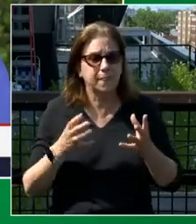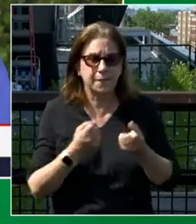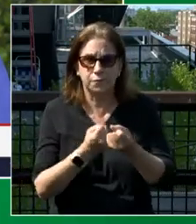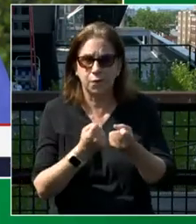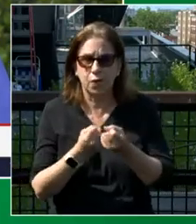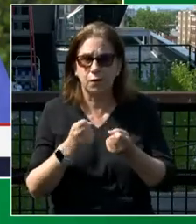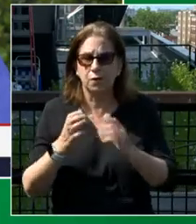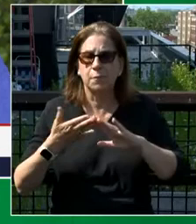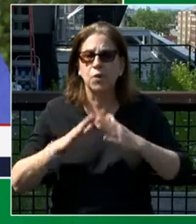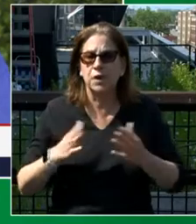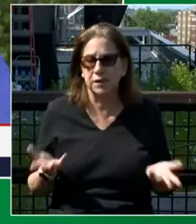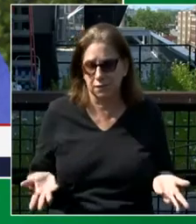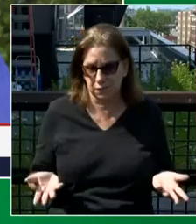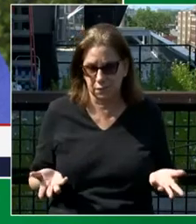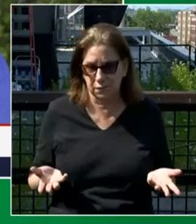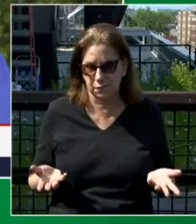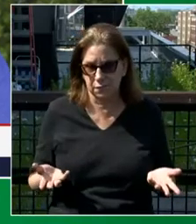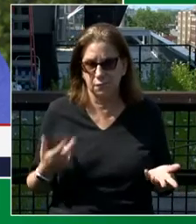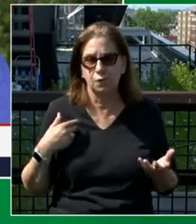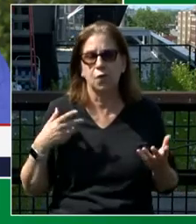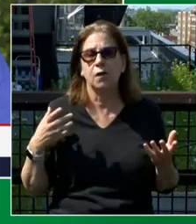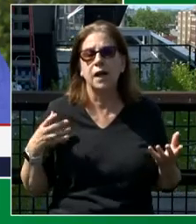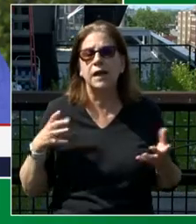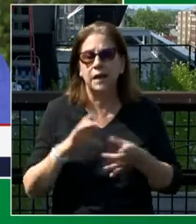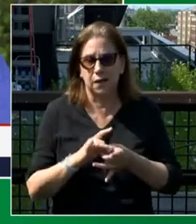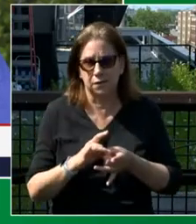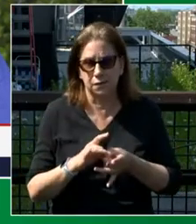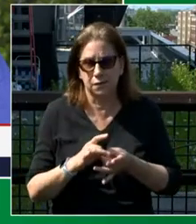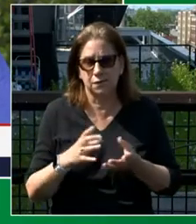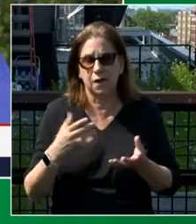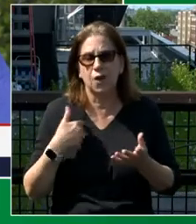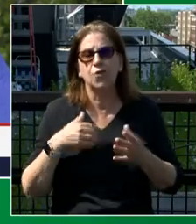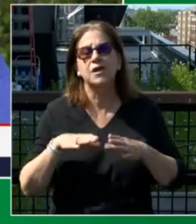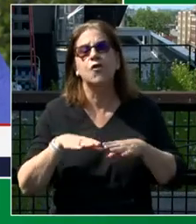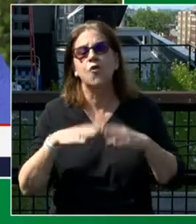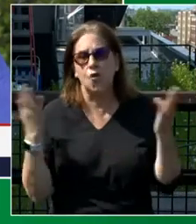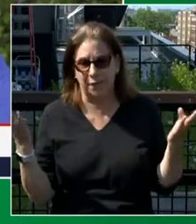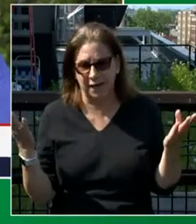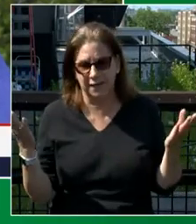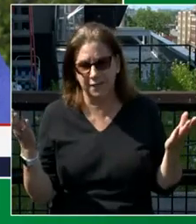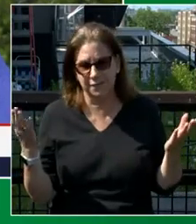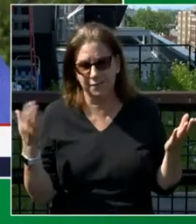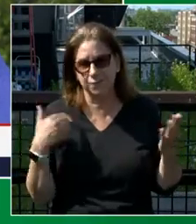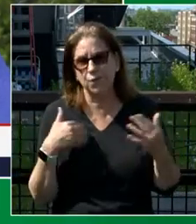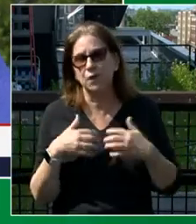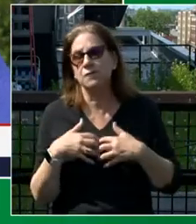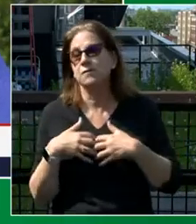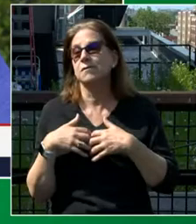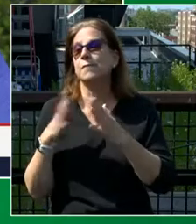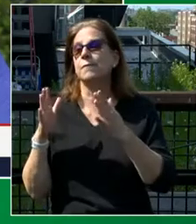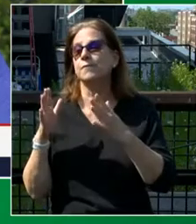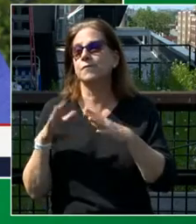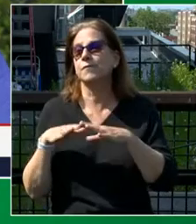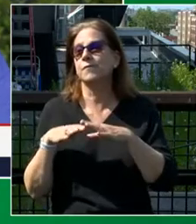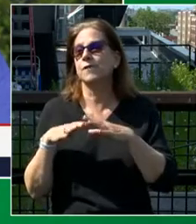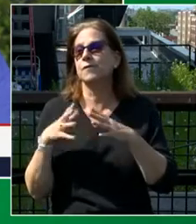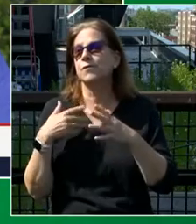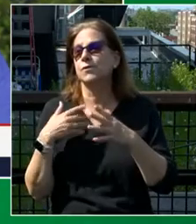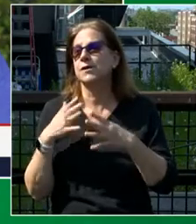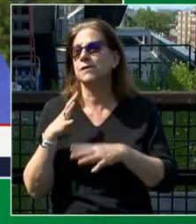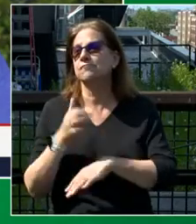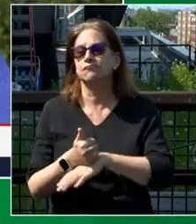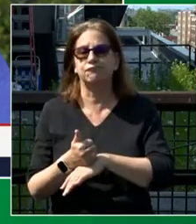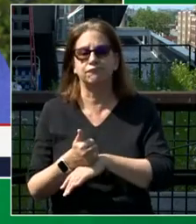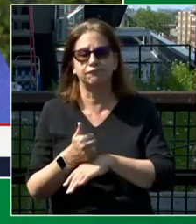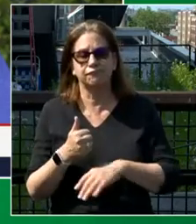together and reorganize and reinstitute a lot of their efforts, which we hope, because we realize that, as we're coming out of the pandemic, there's still people